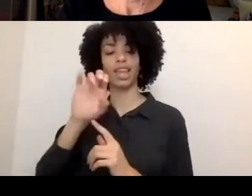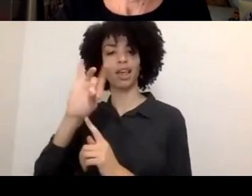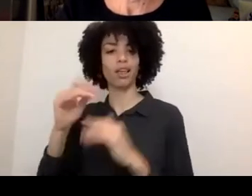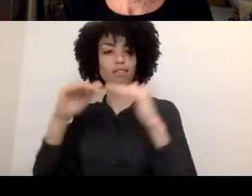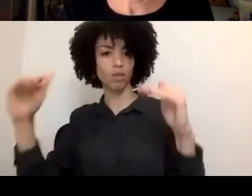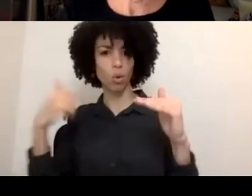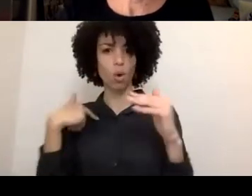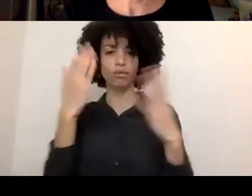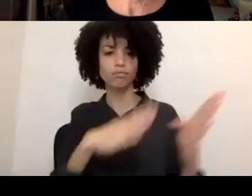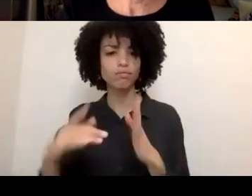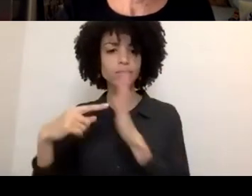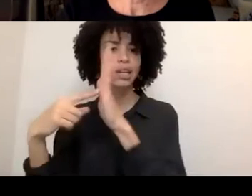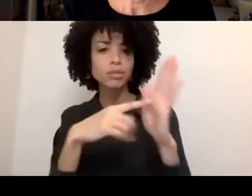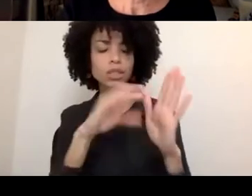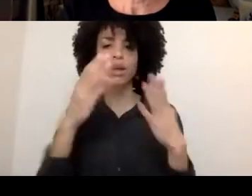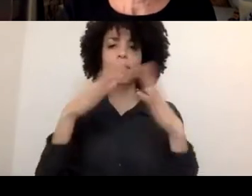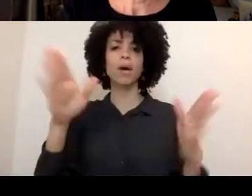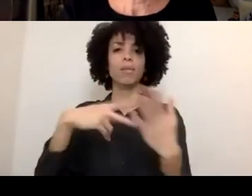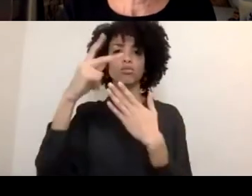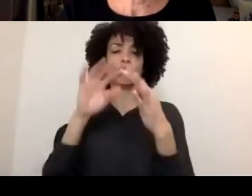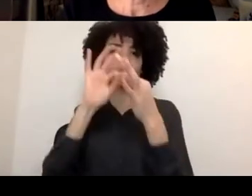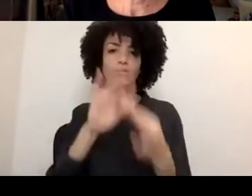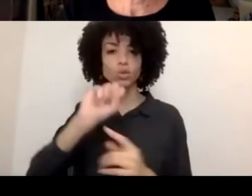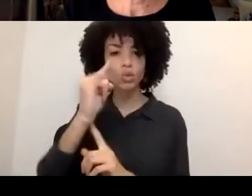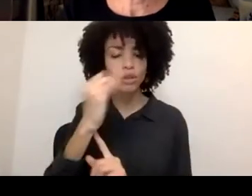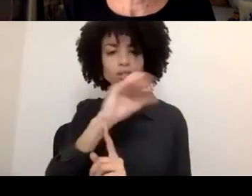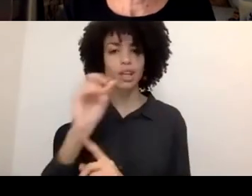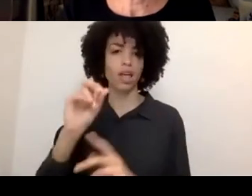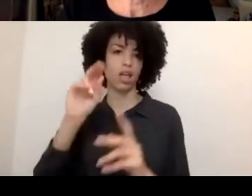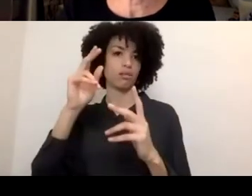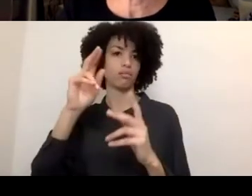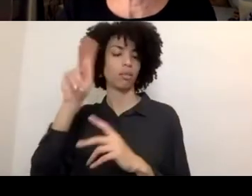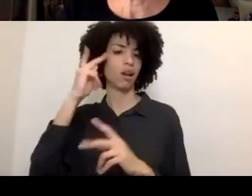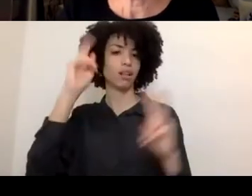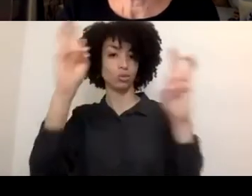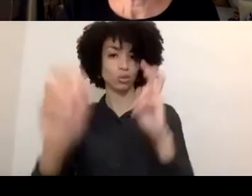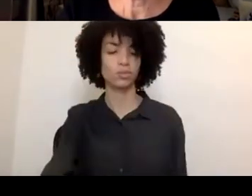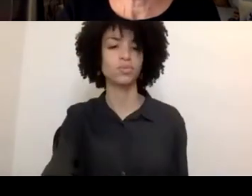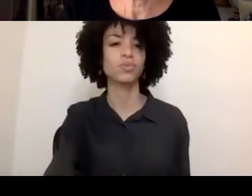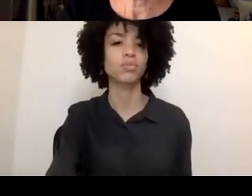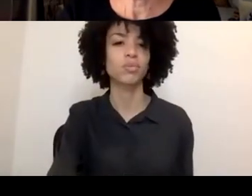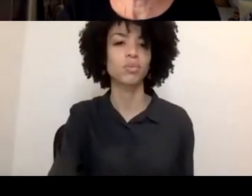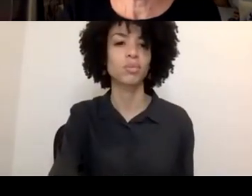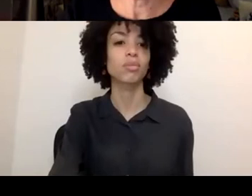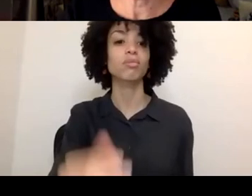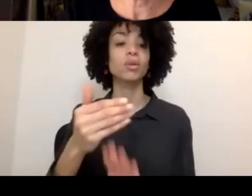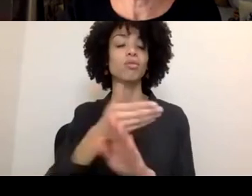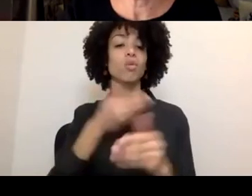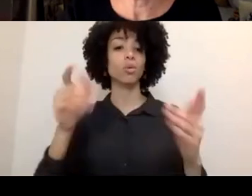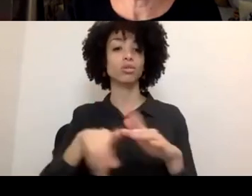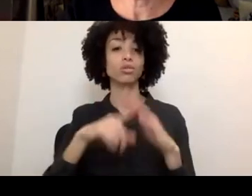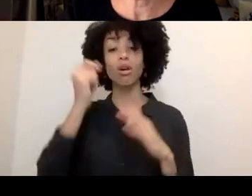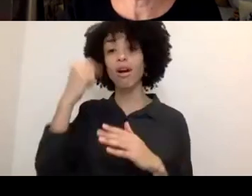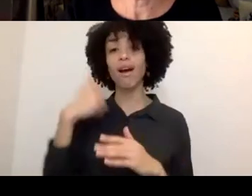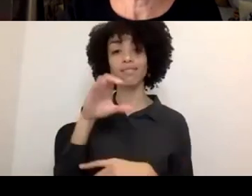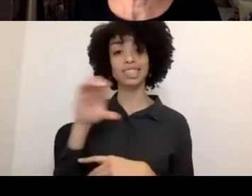exhibitions and public programs that address themes of social justice and political import. Before we begin, please note this event has closed